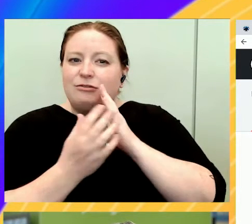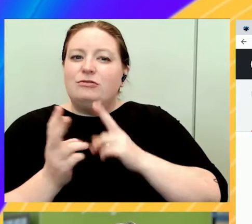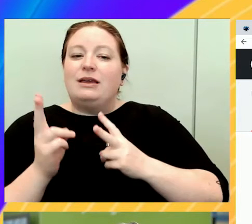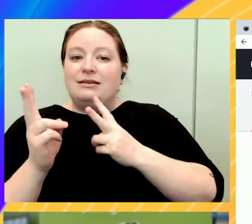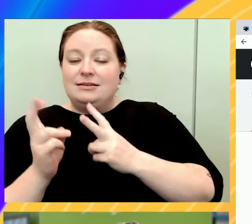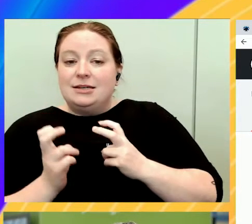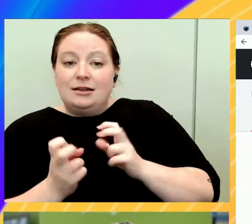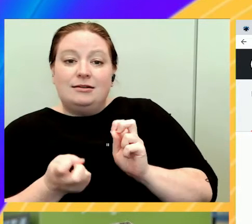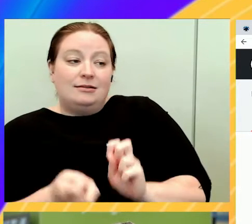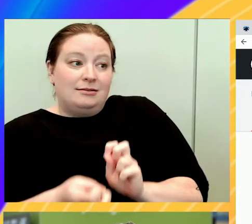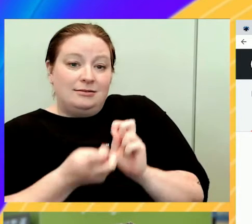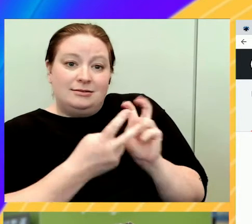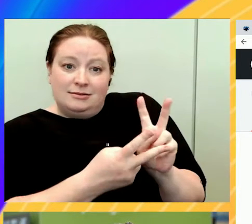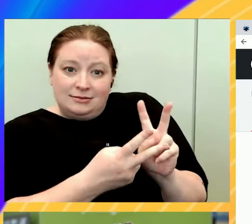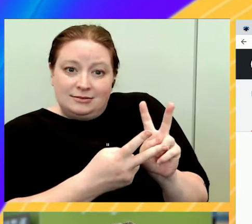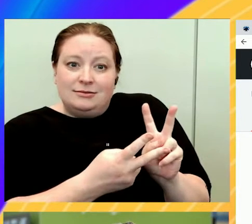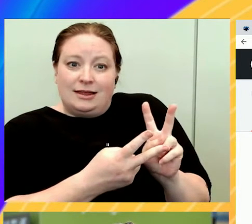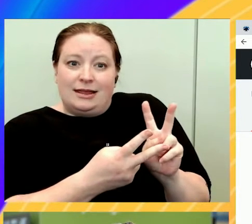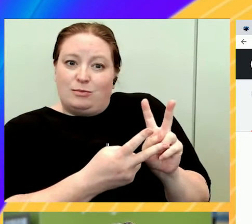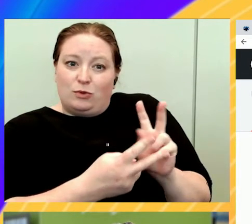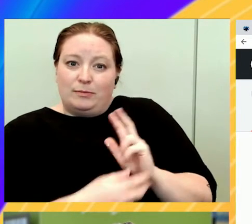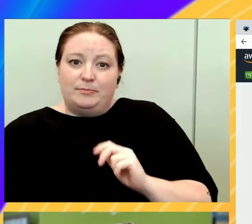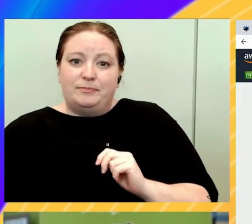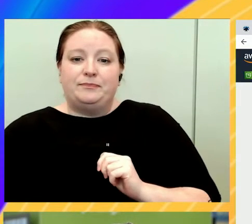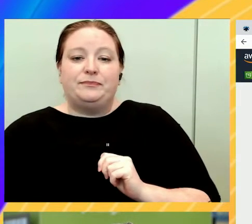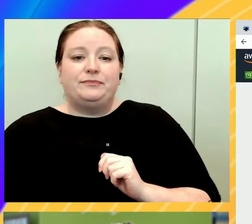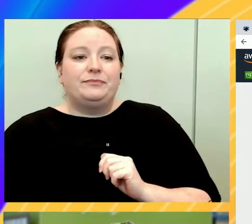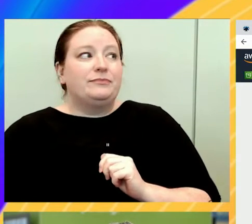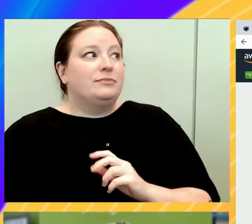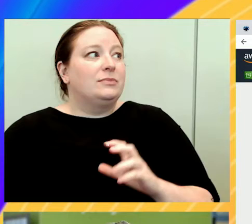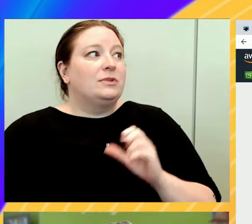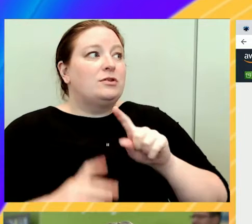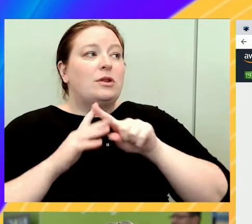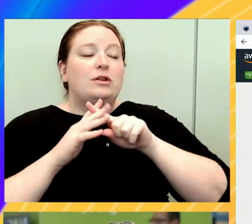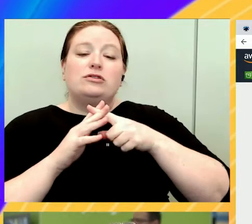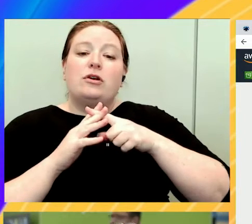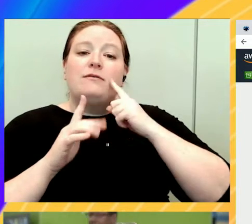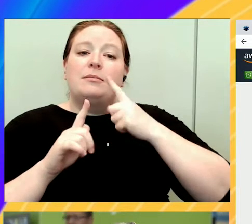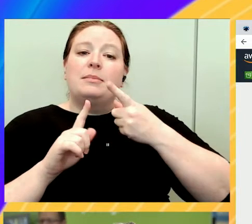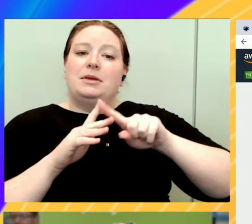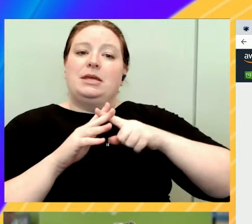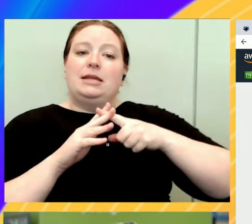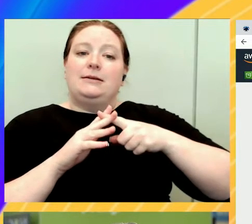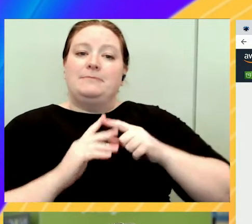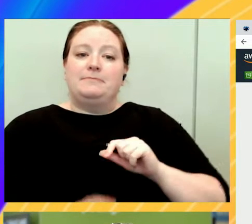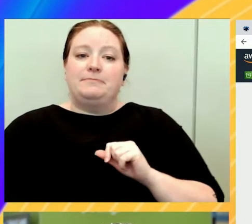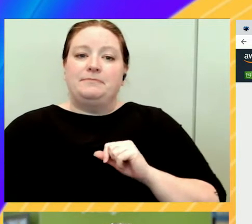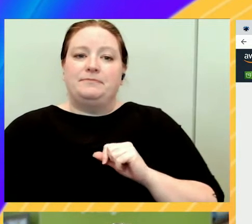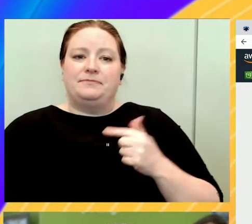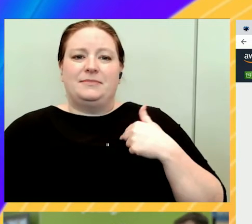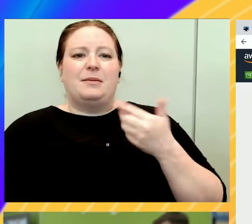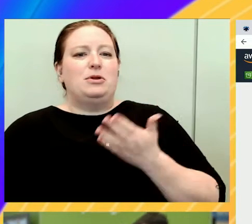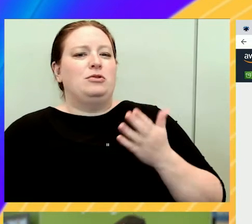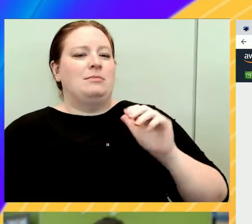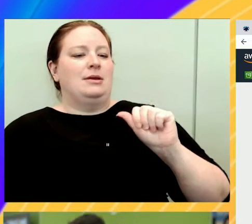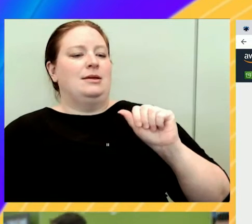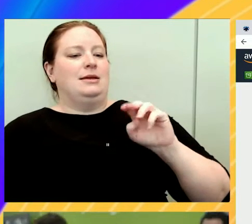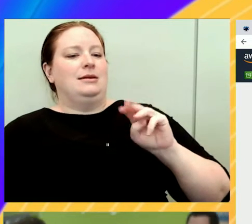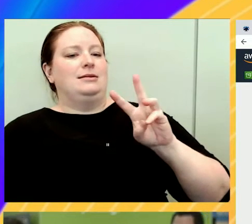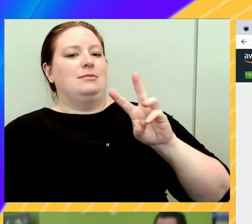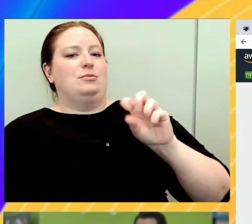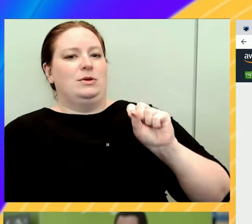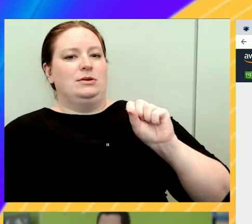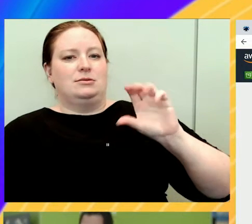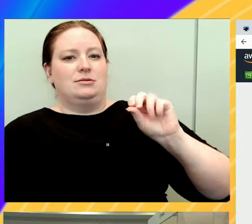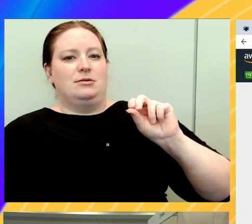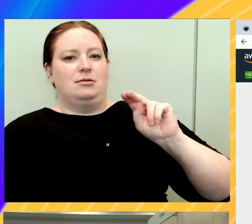tool. So let's start from the beginning. I'm in my AWS console. And really quick, let me just add, there